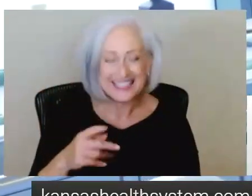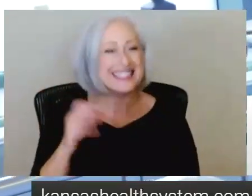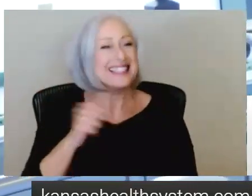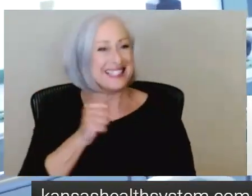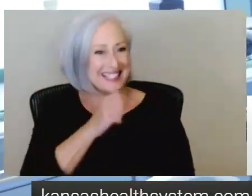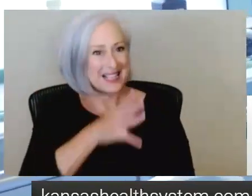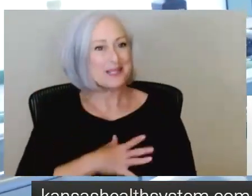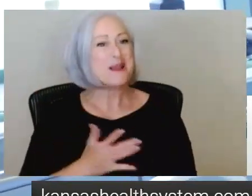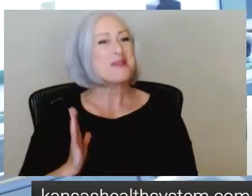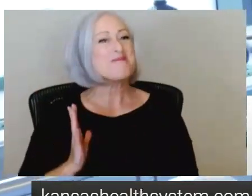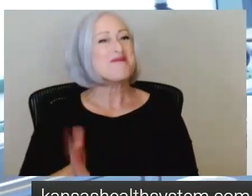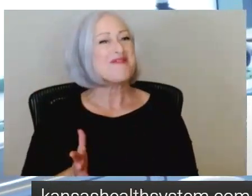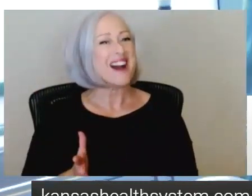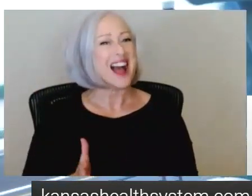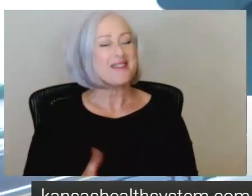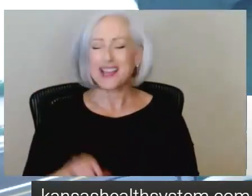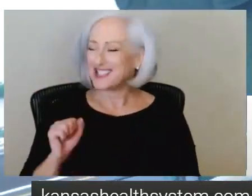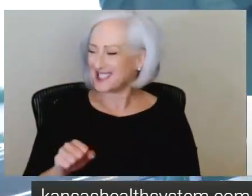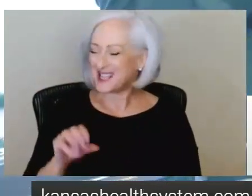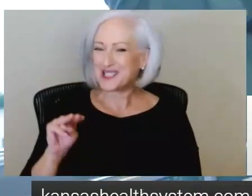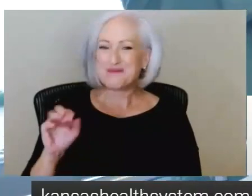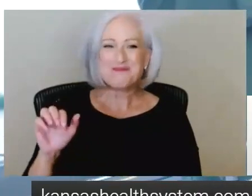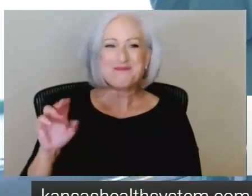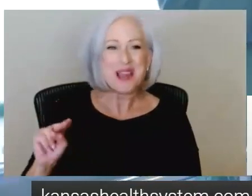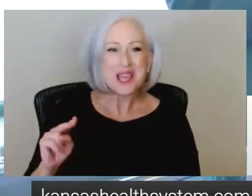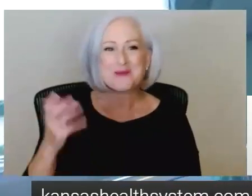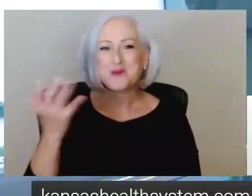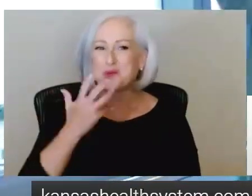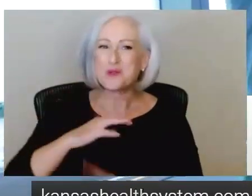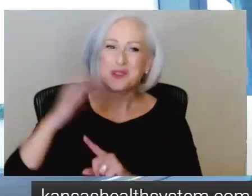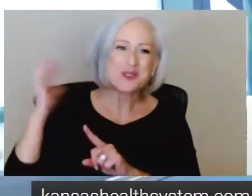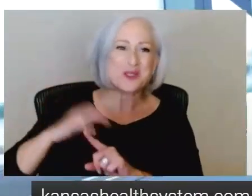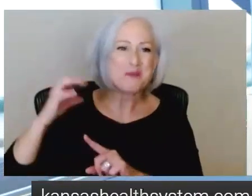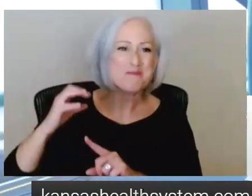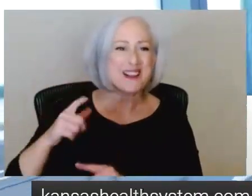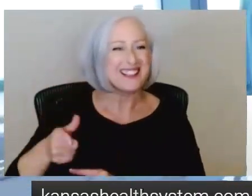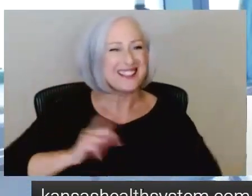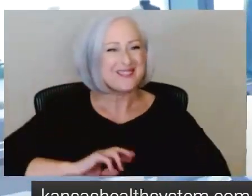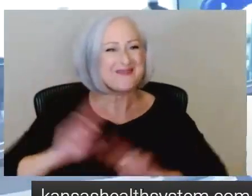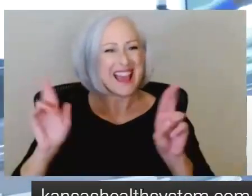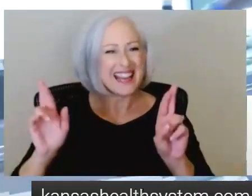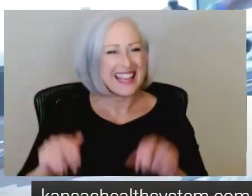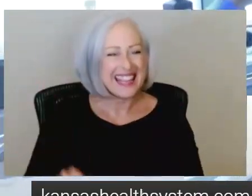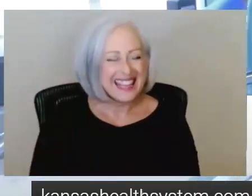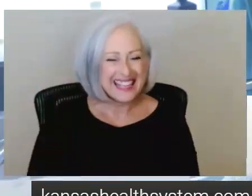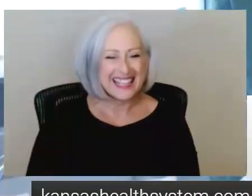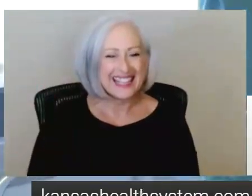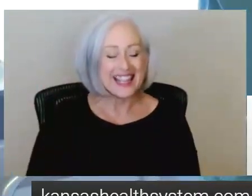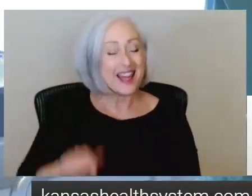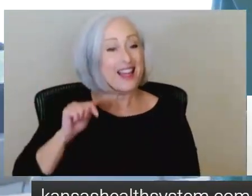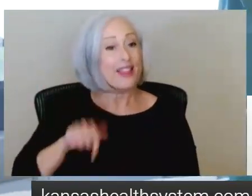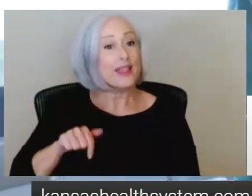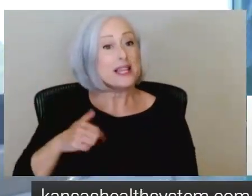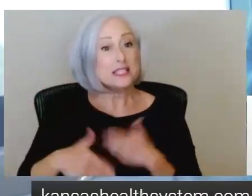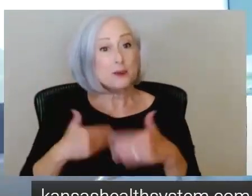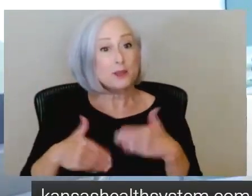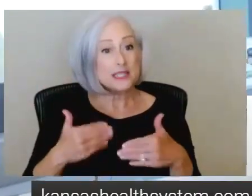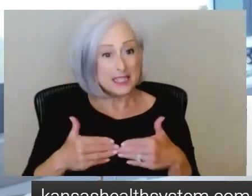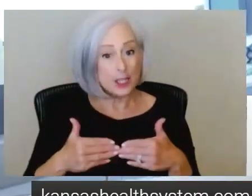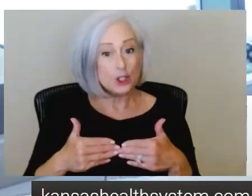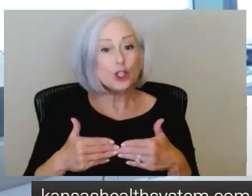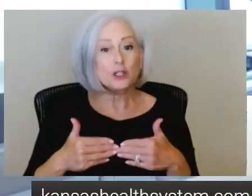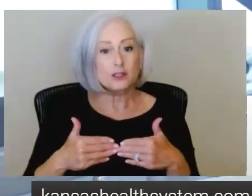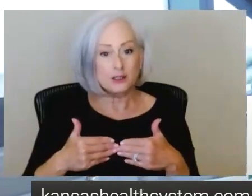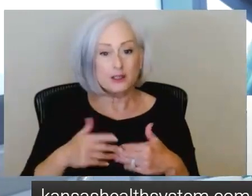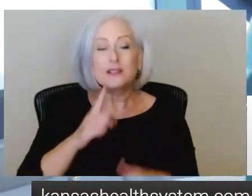am. Yes, ma'am. What a champ. You are ready. Now, this is a procedure. We said they'd shave her